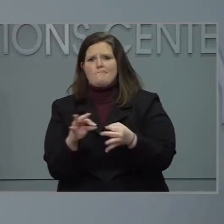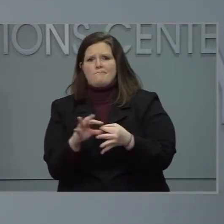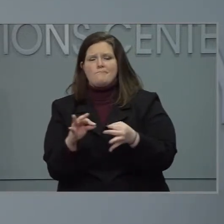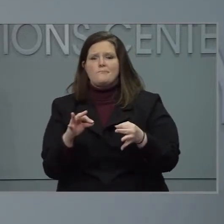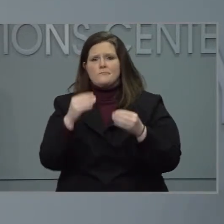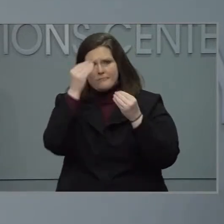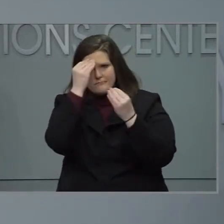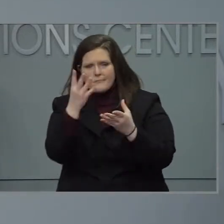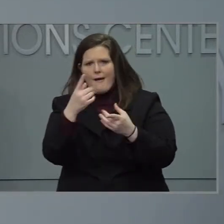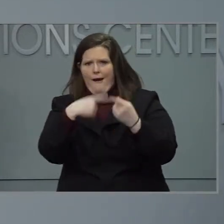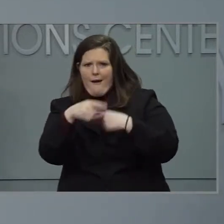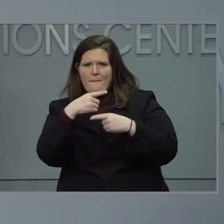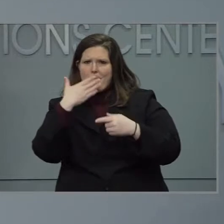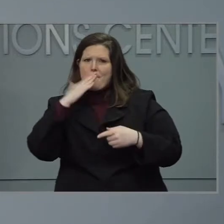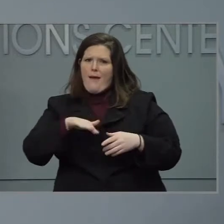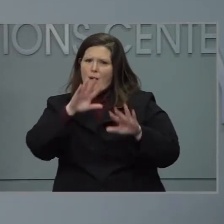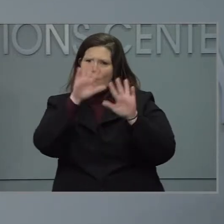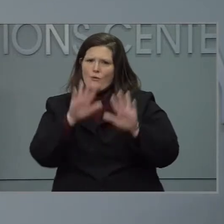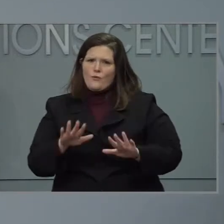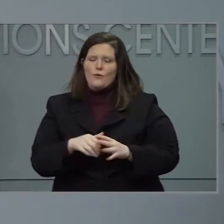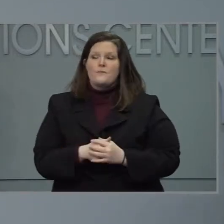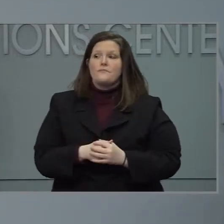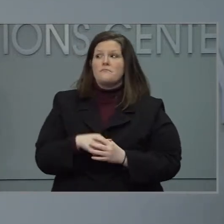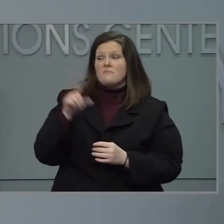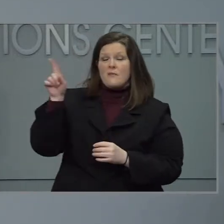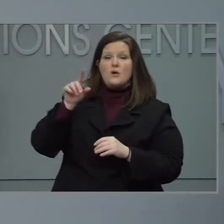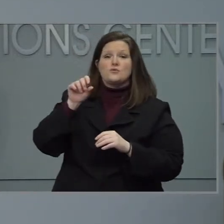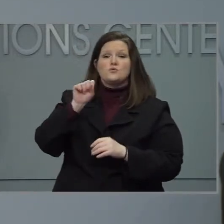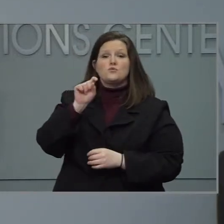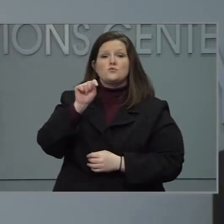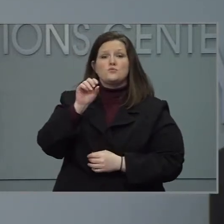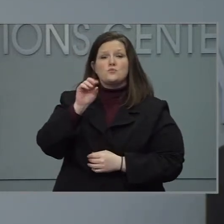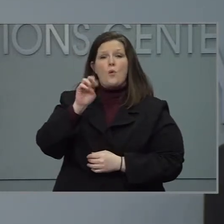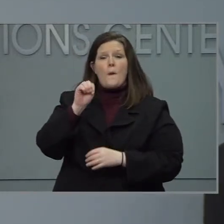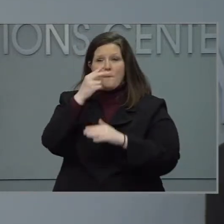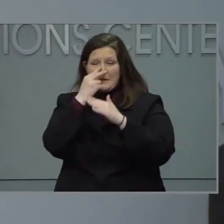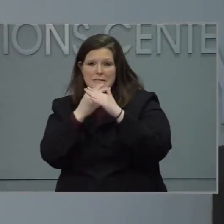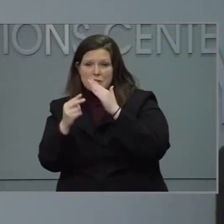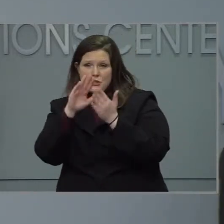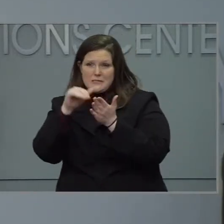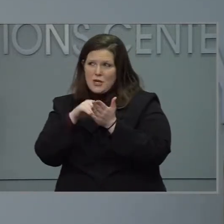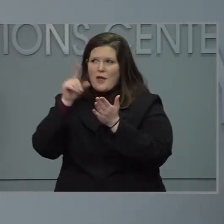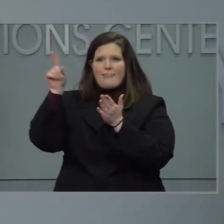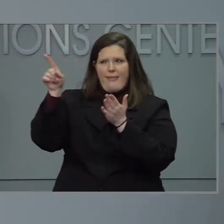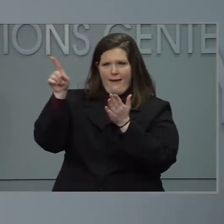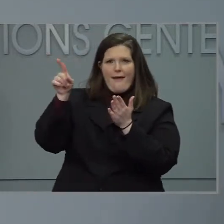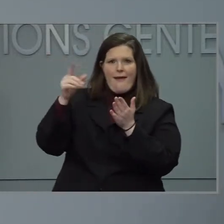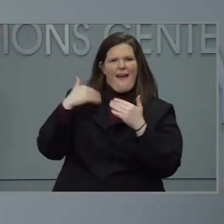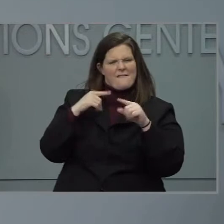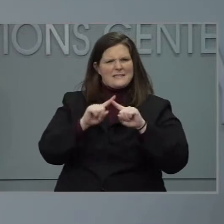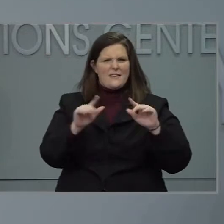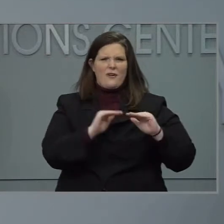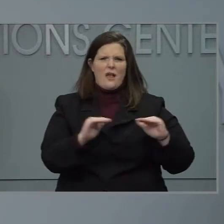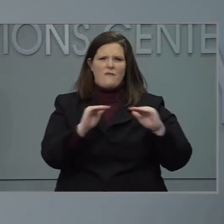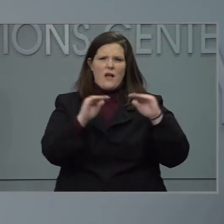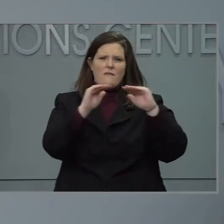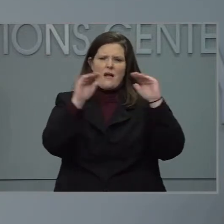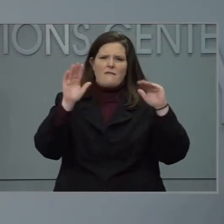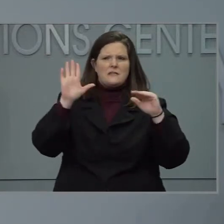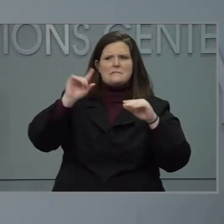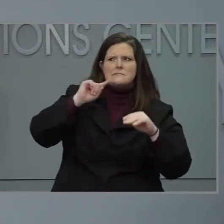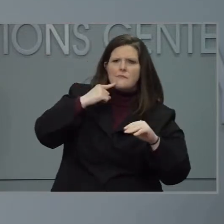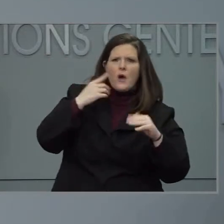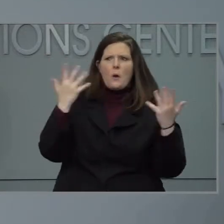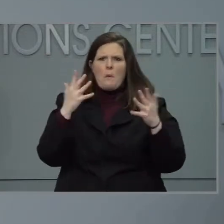severe weather. The Storm Prediction Center has upgraded much of central and eastern North Carolina to a moderate risk for severe storms on